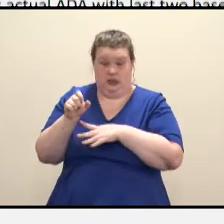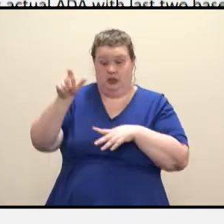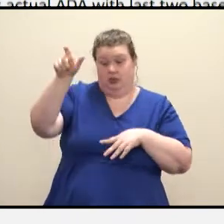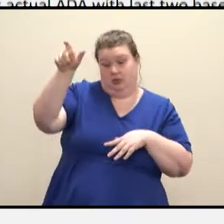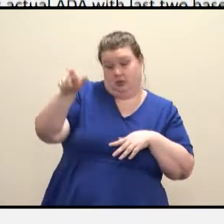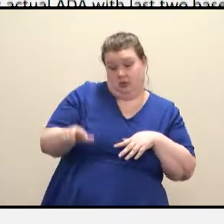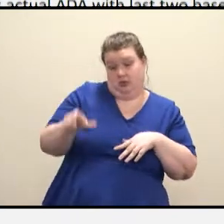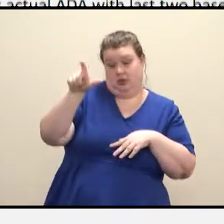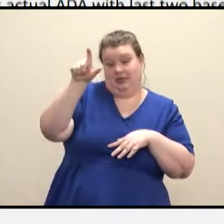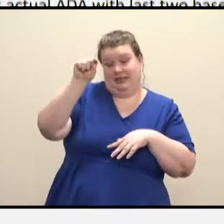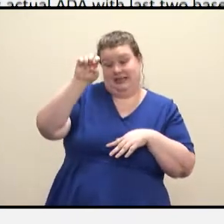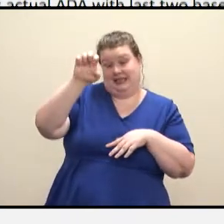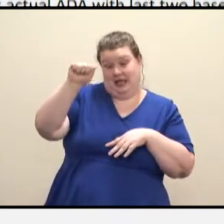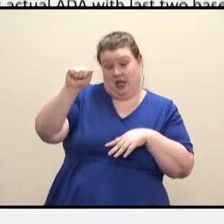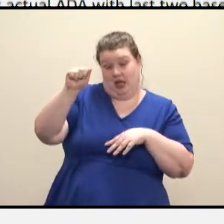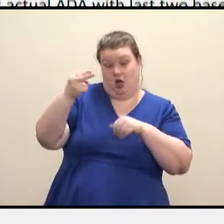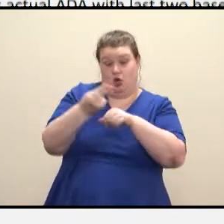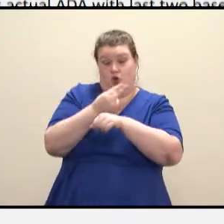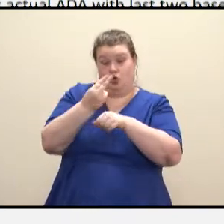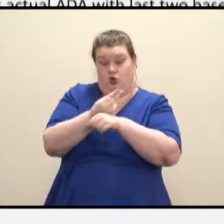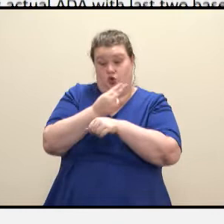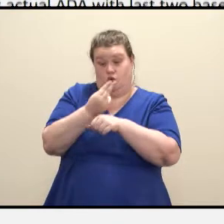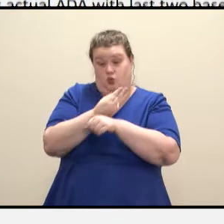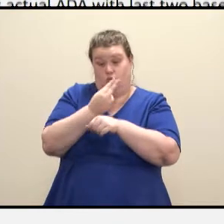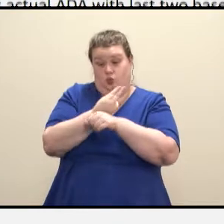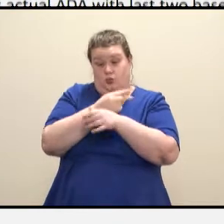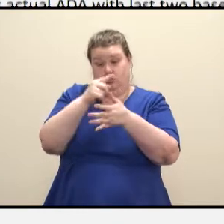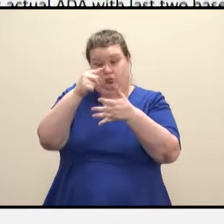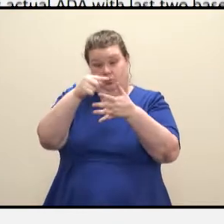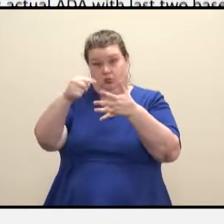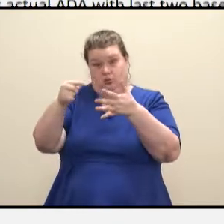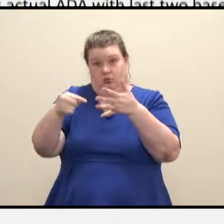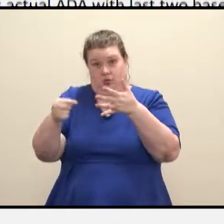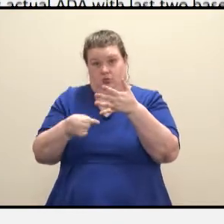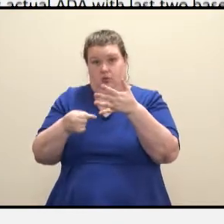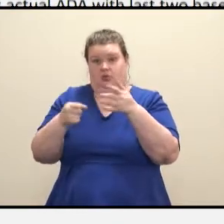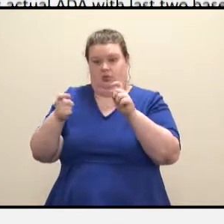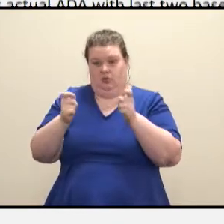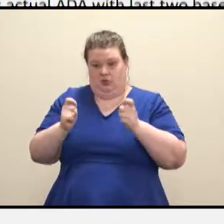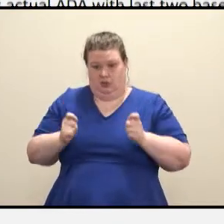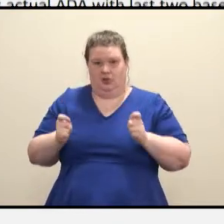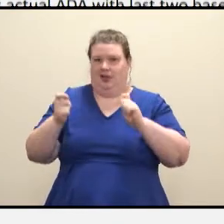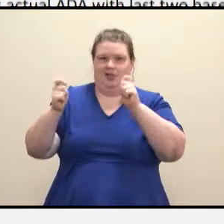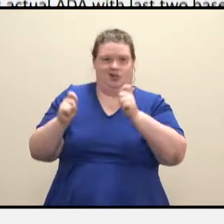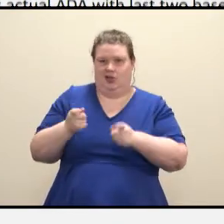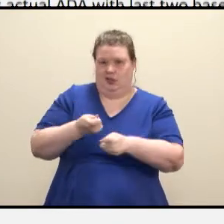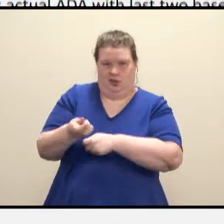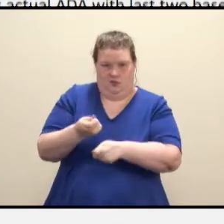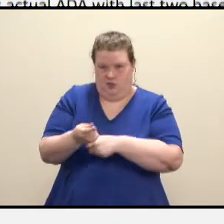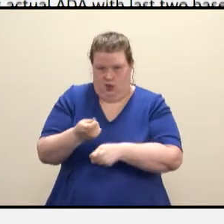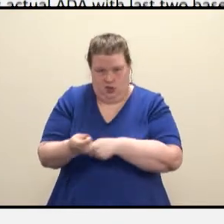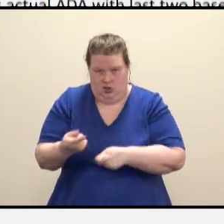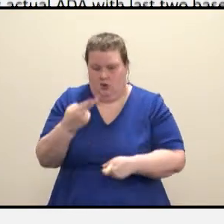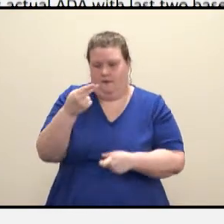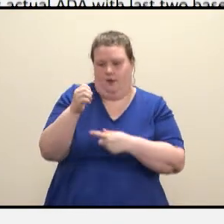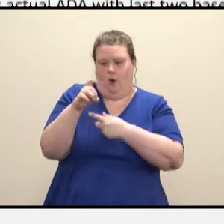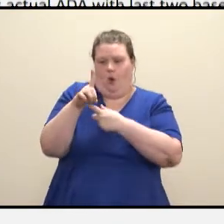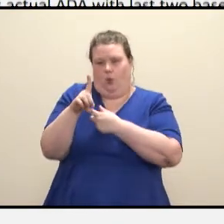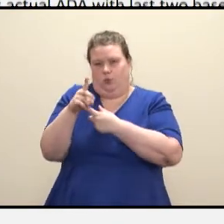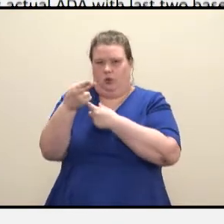methods that TEA has used over the last 3 years to hold us harmless. It's been different every year. But